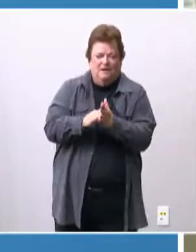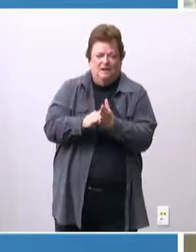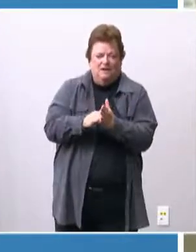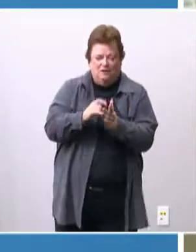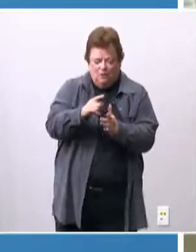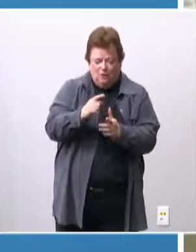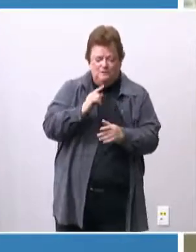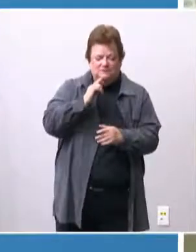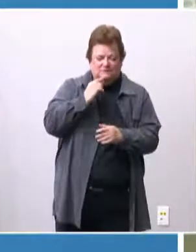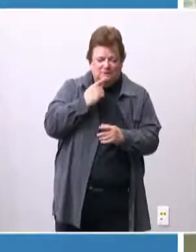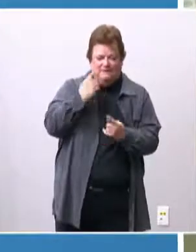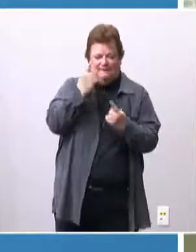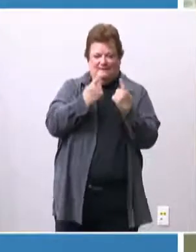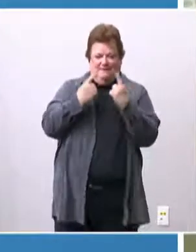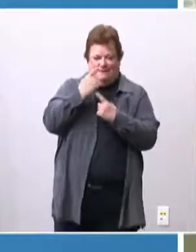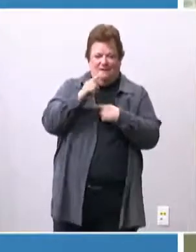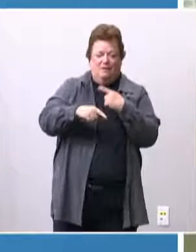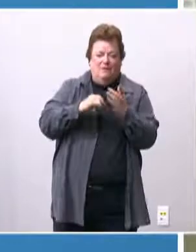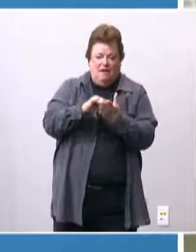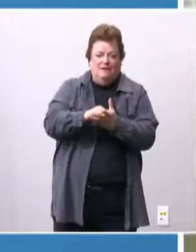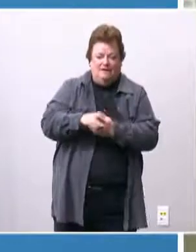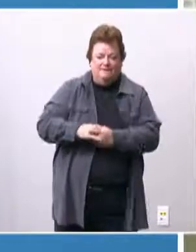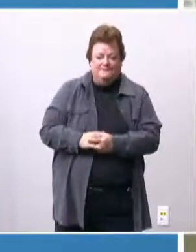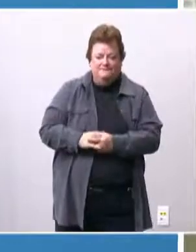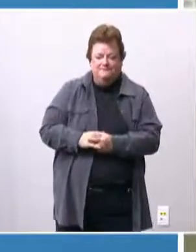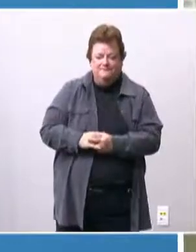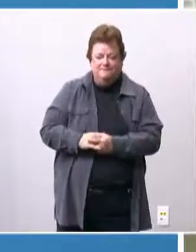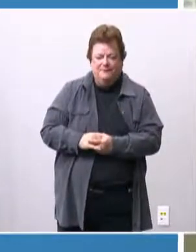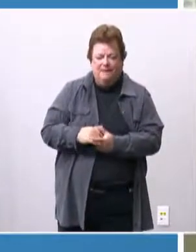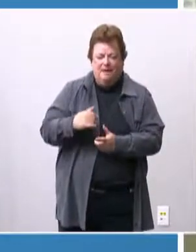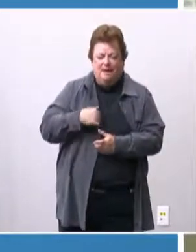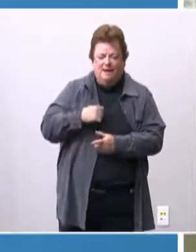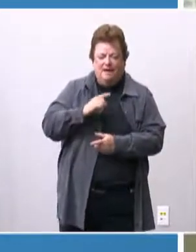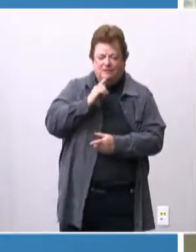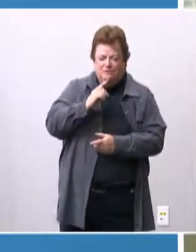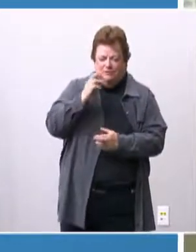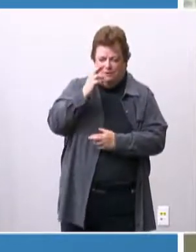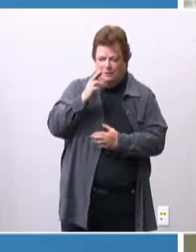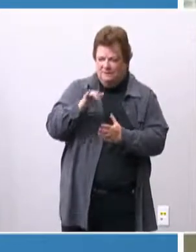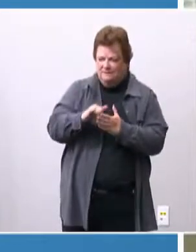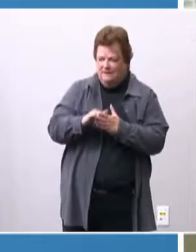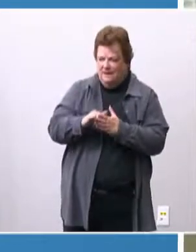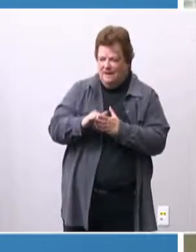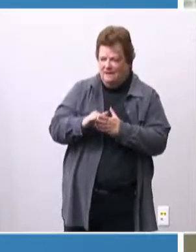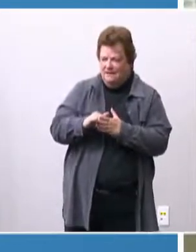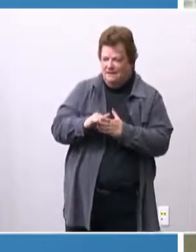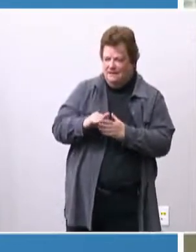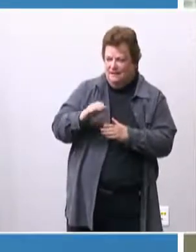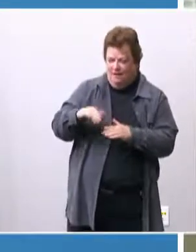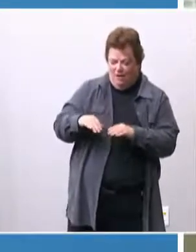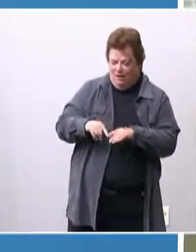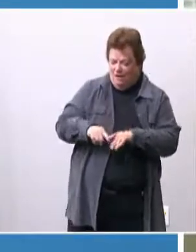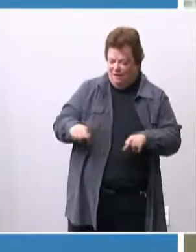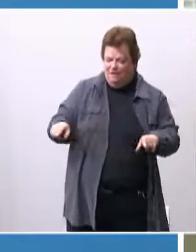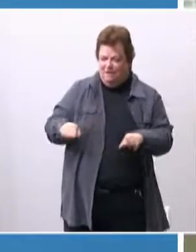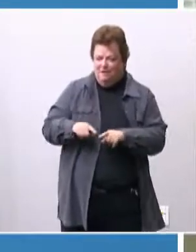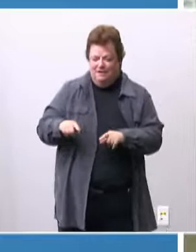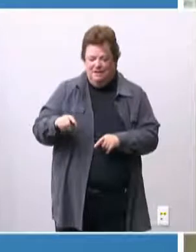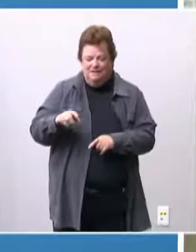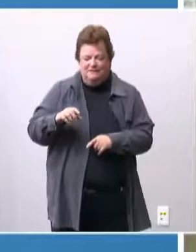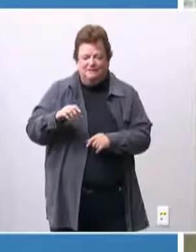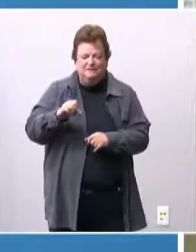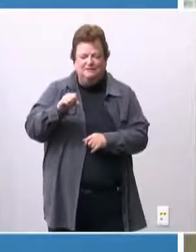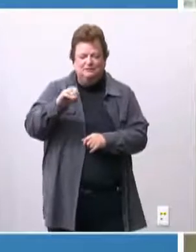more serious consideration. I certainly realize probably down below on these social